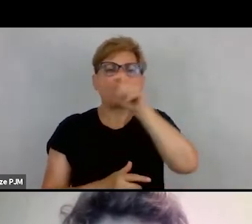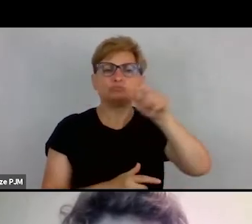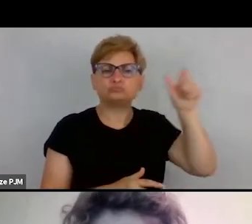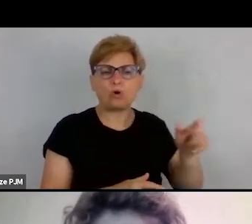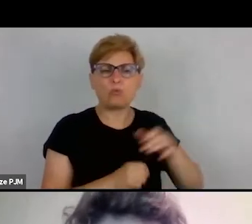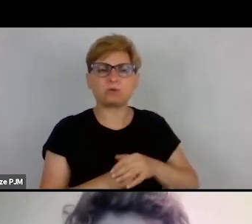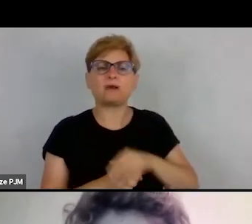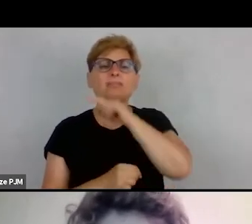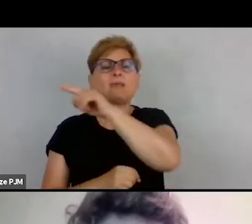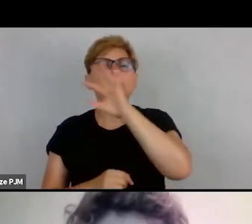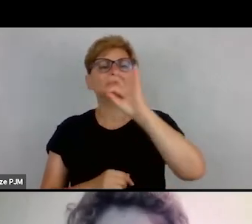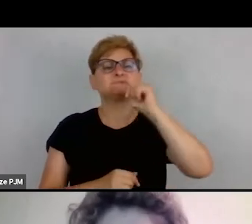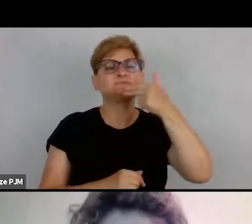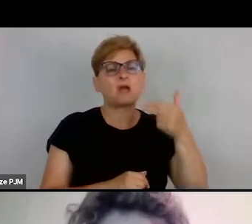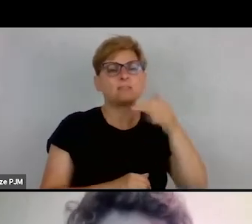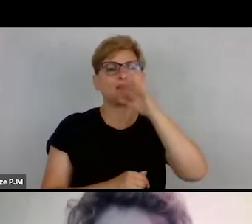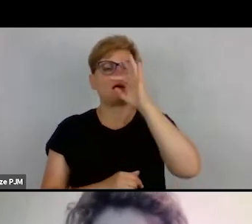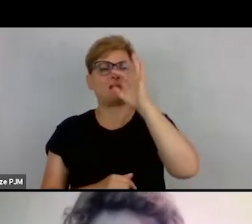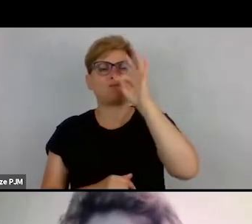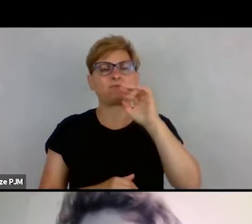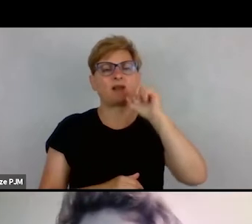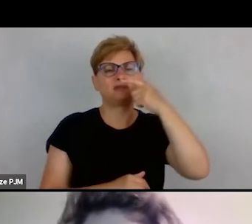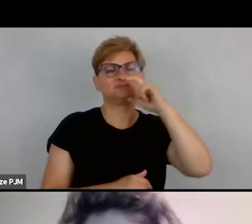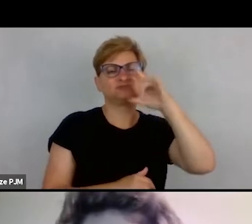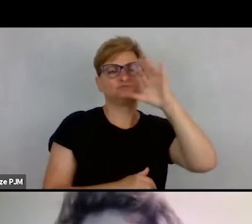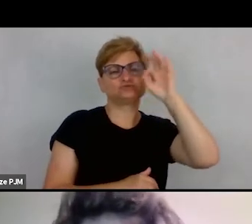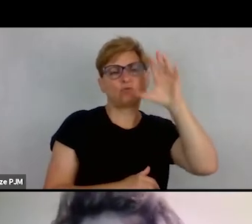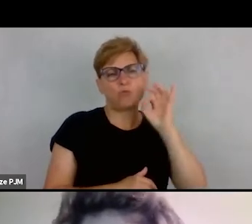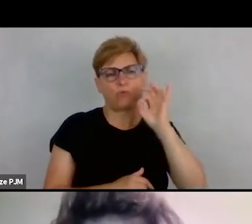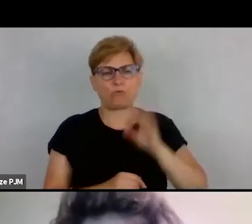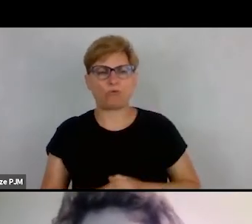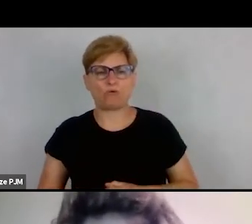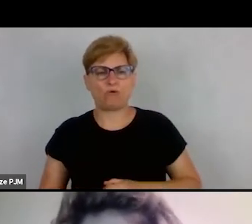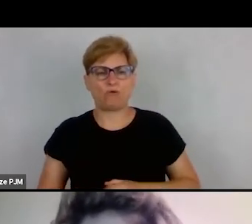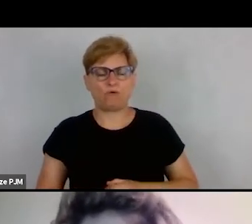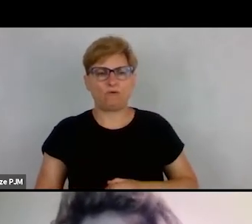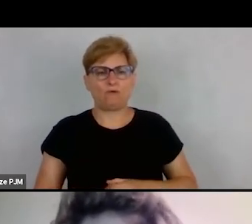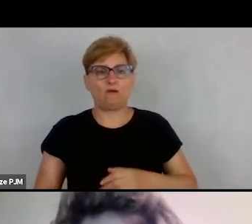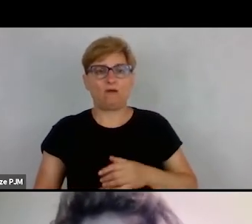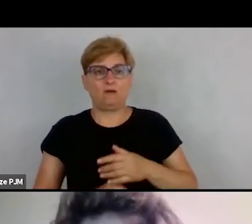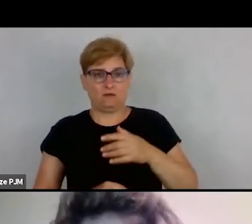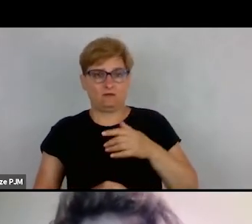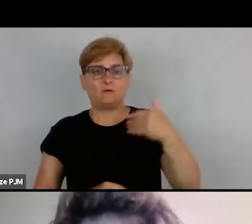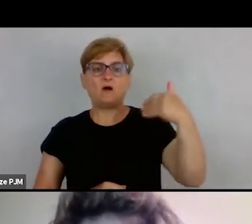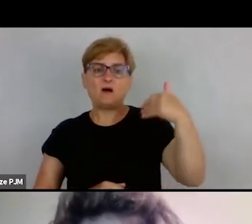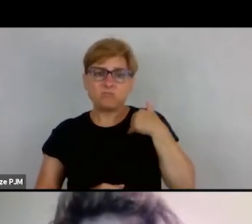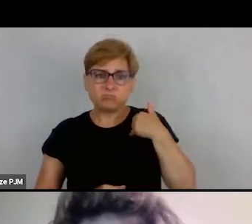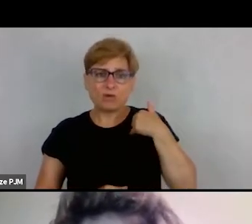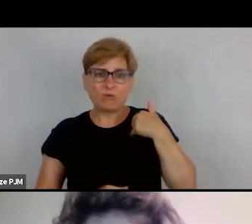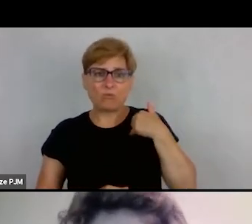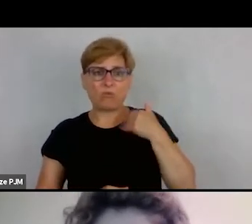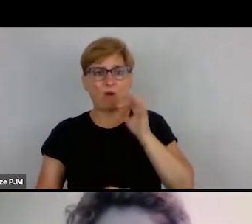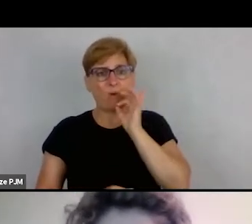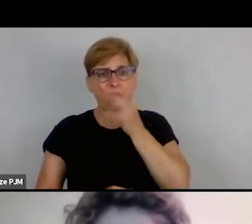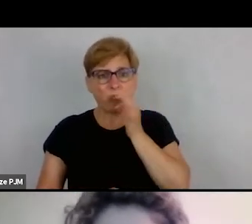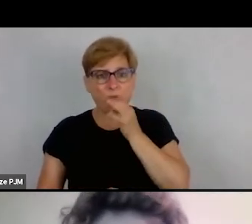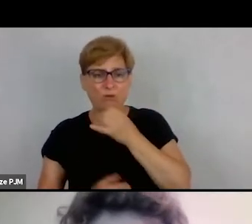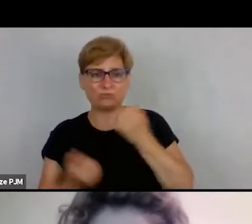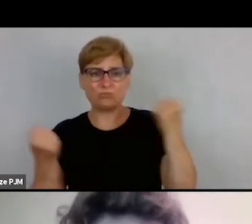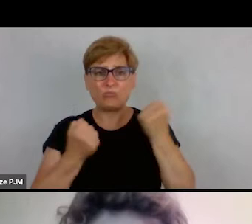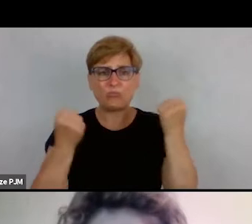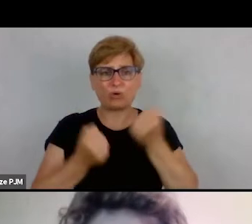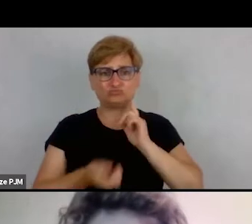up drug addicted, heroin and crystal methamphetamine, and then quite quickly acquiring